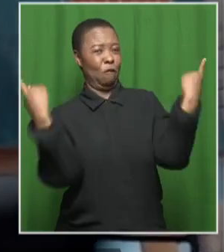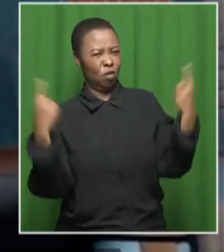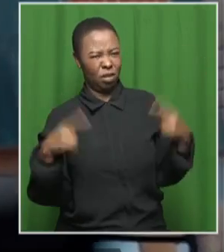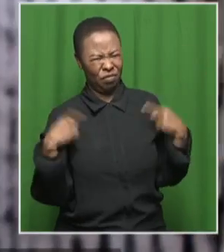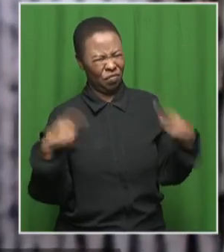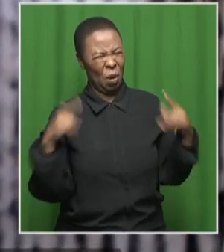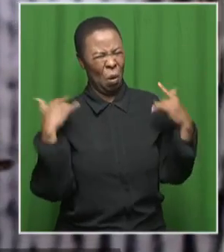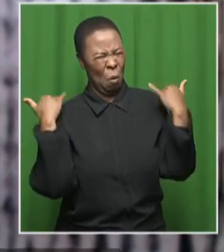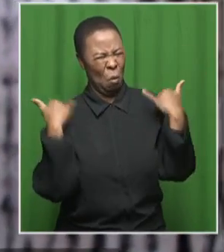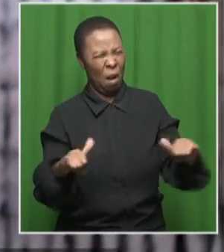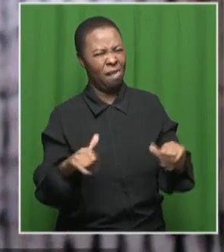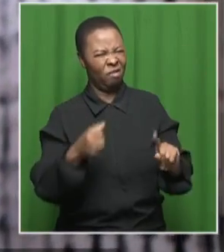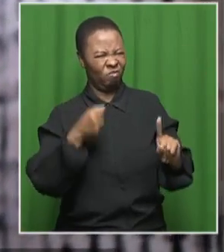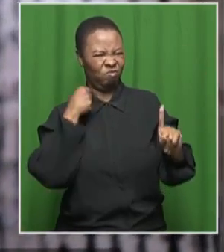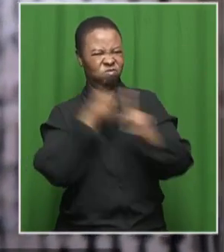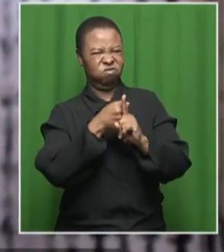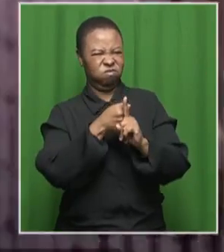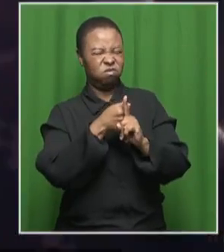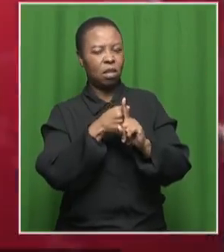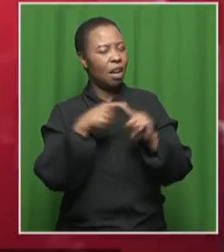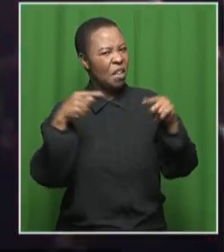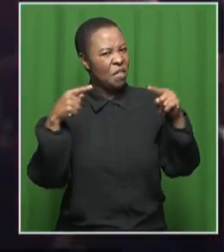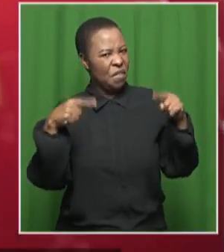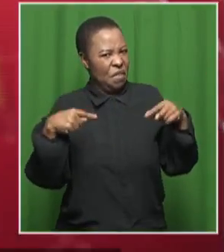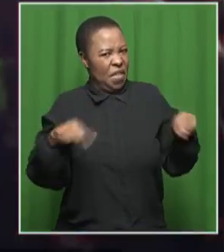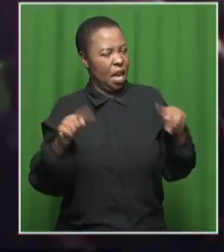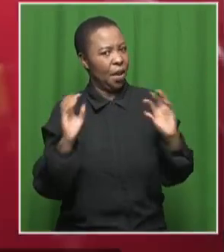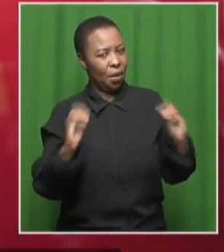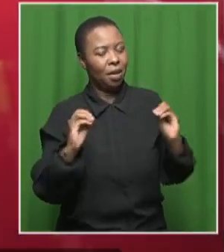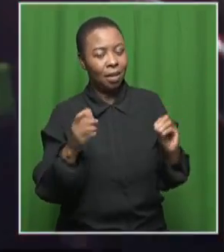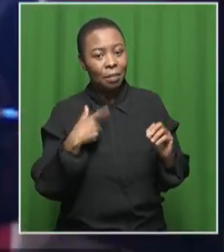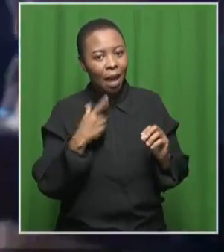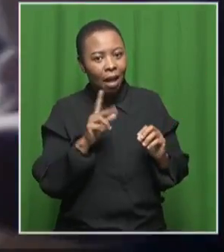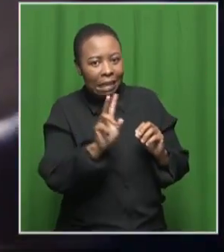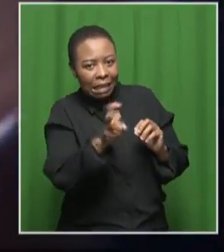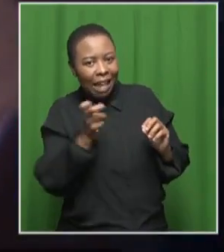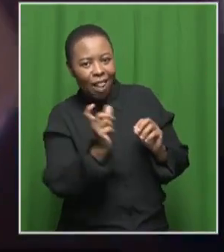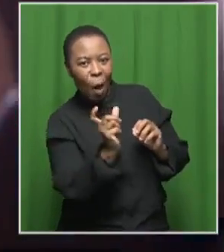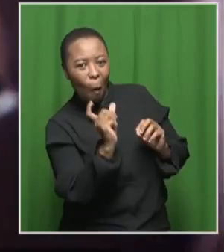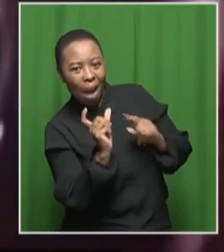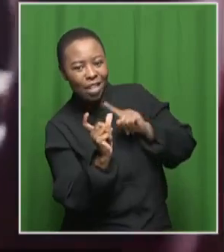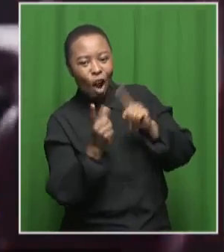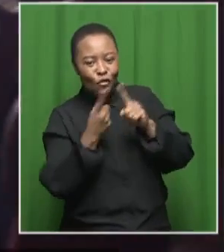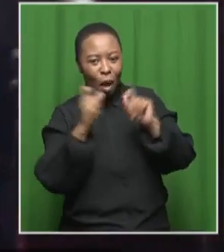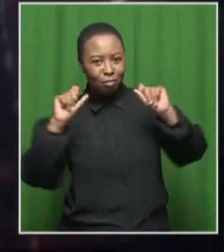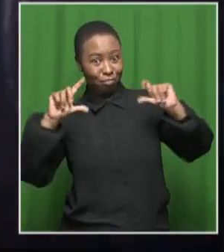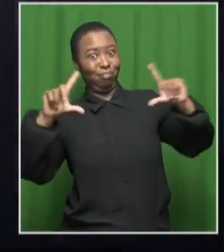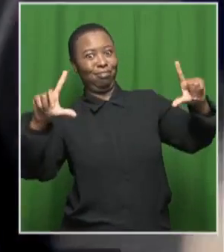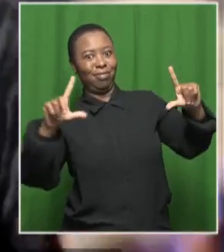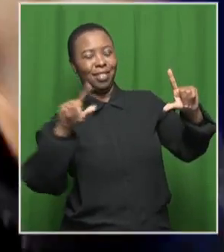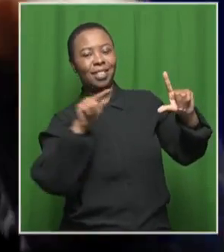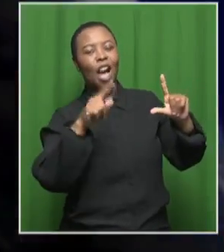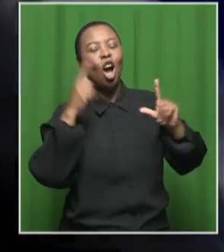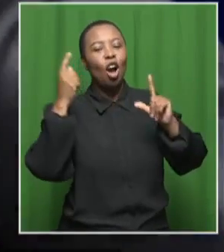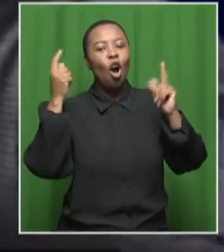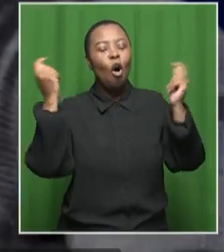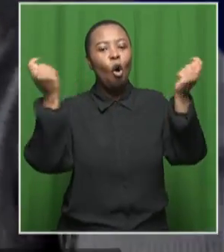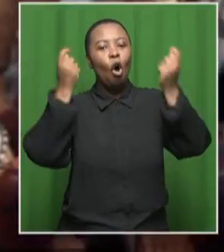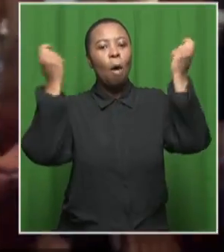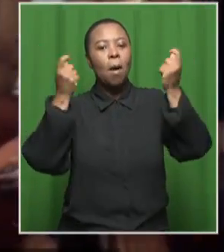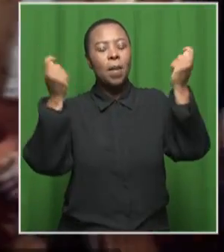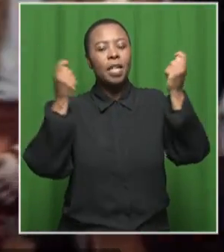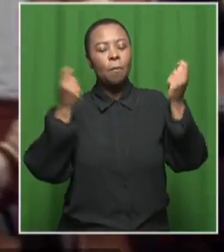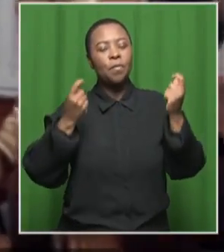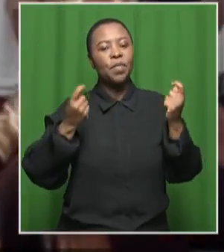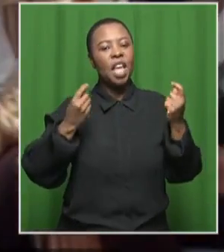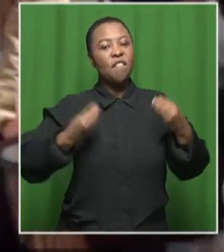they are fighters, they are fearless. I'm stealing a word from the screen over there, commemorating the fearless spirit of the